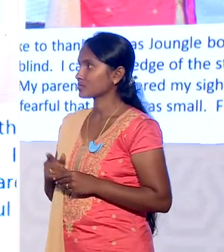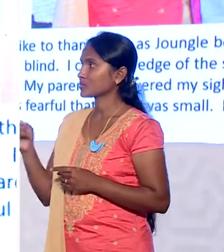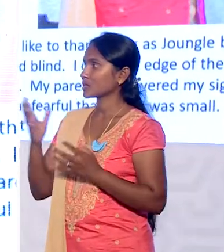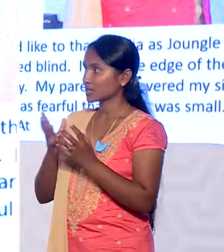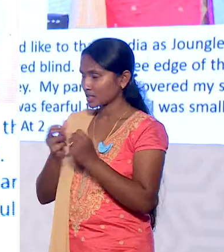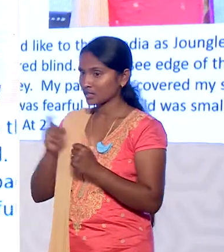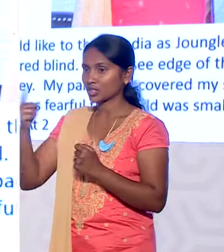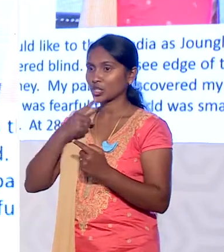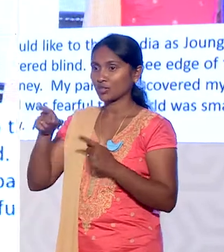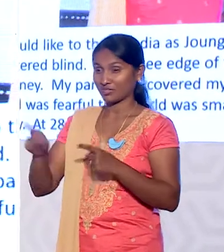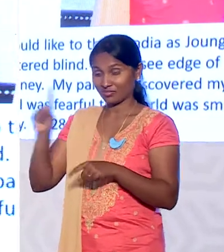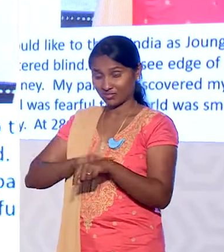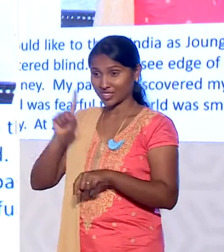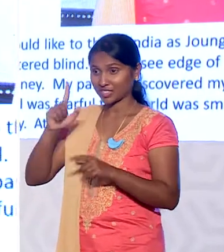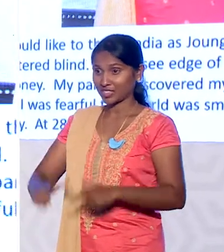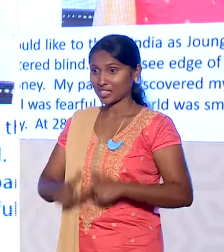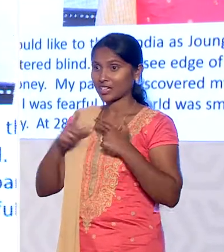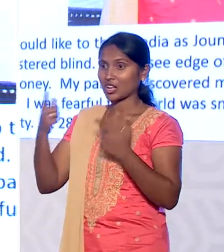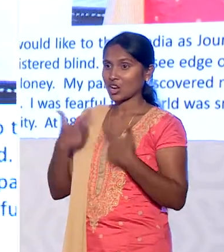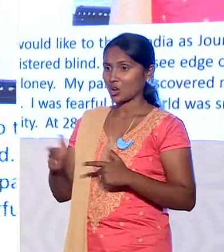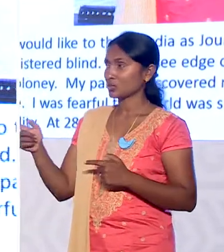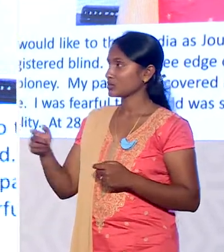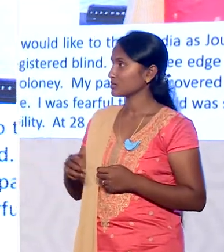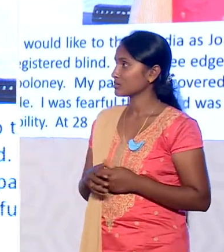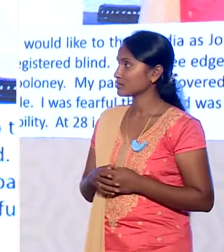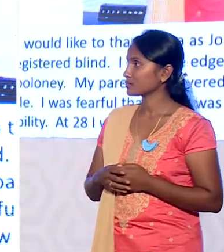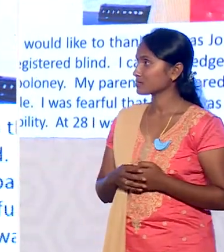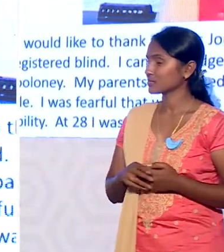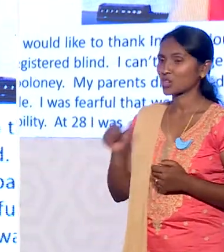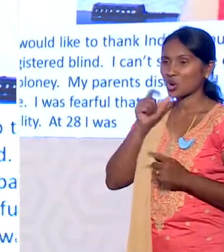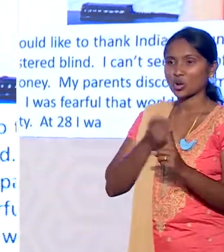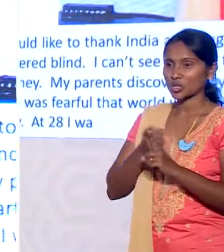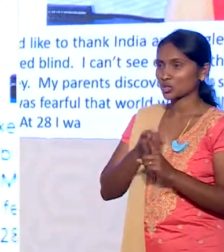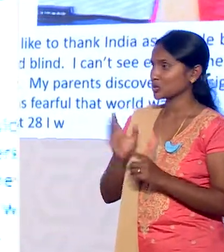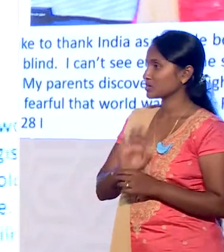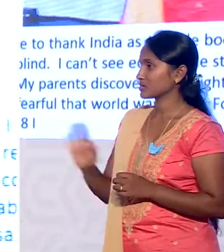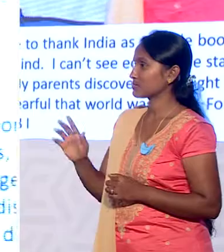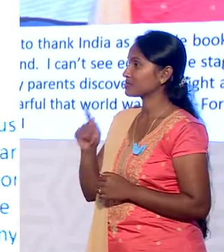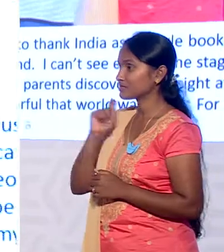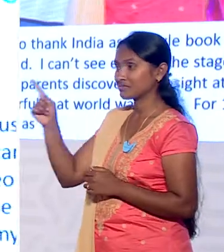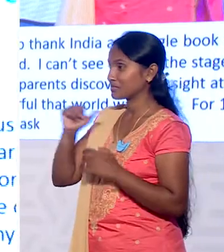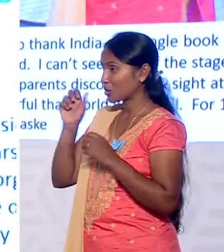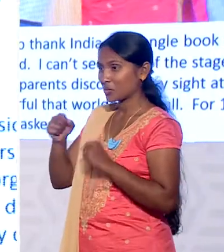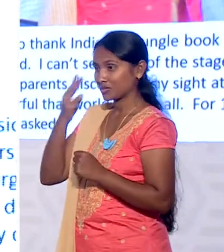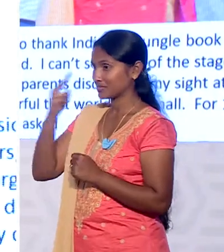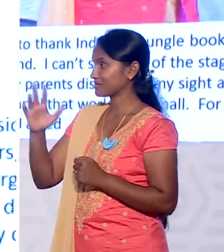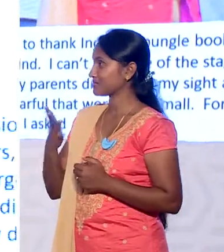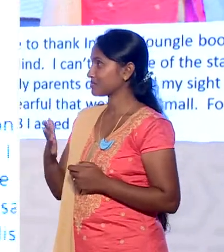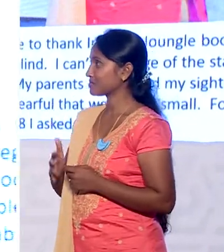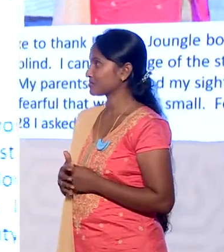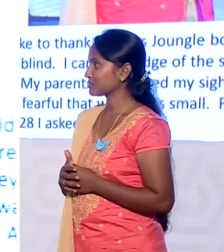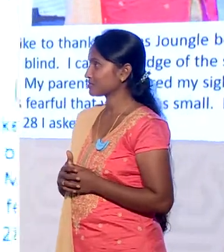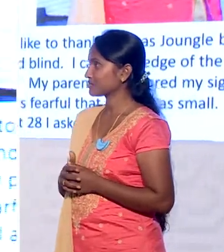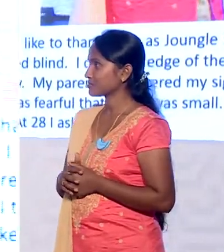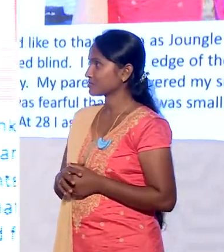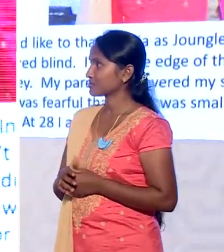it was the first time in my life I'd asked for help. And I remember jokingly saying to them, I have to see, I can't see you right now. And they're like, okay,